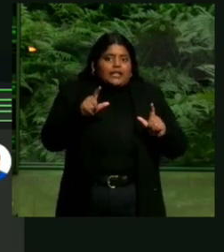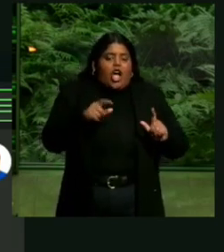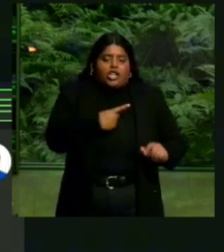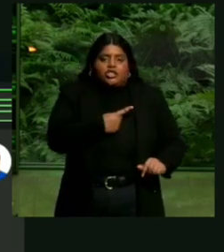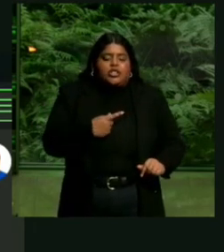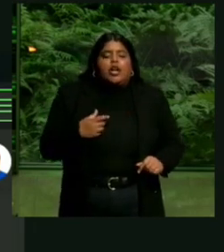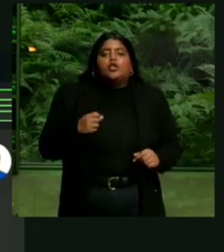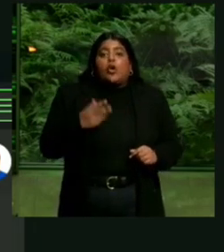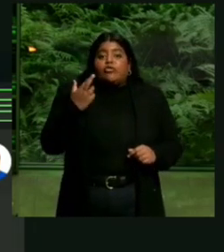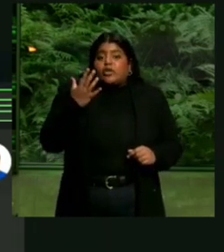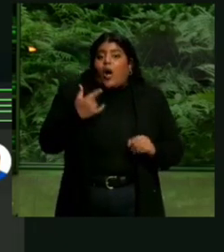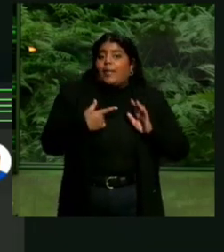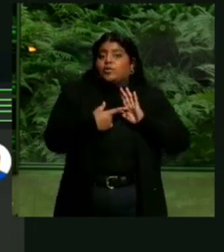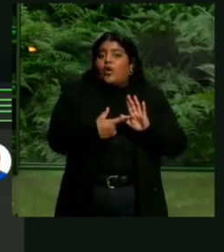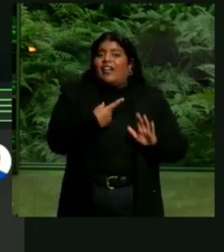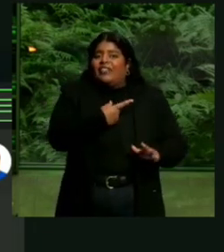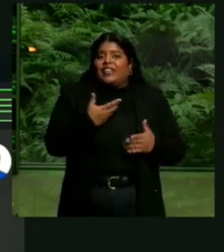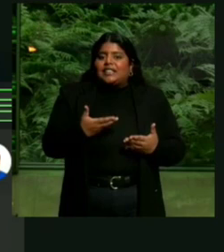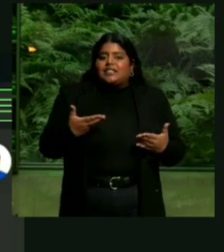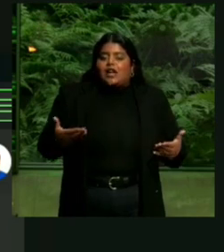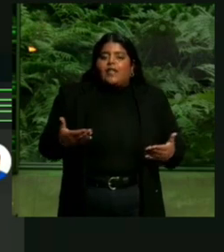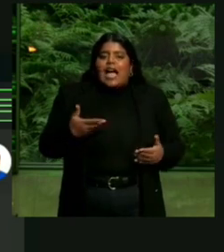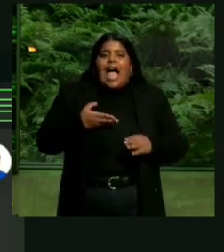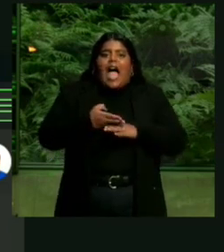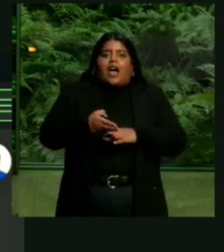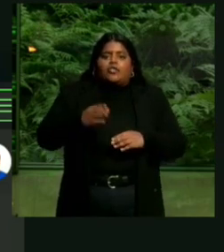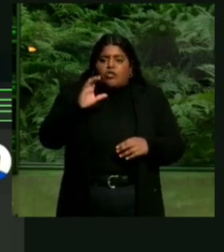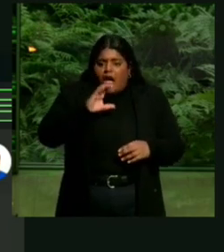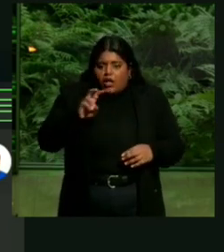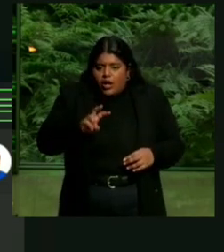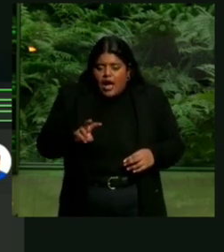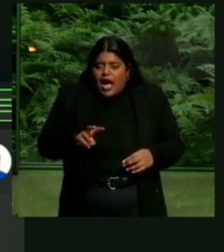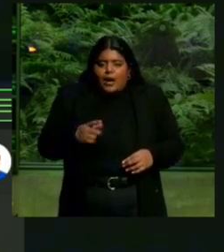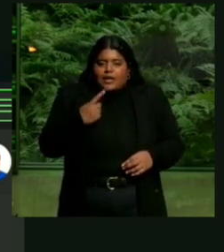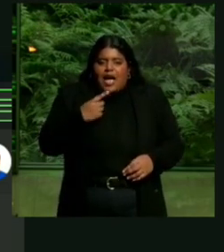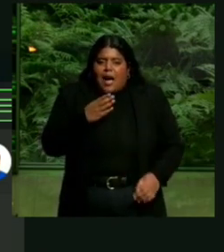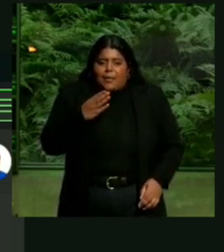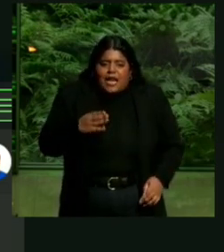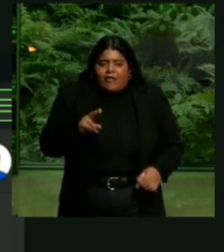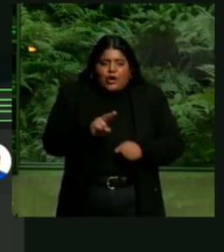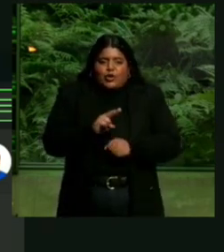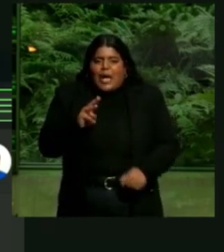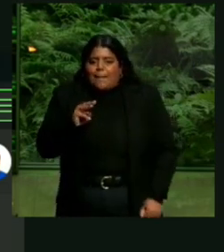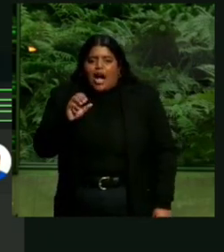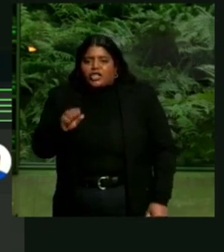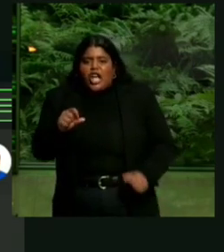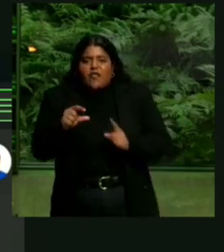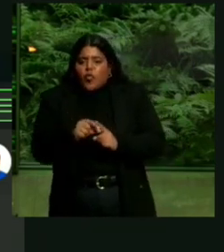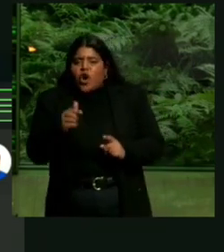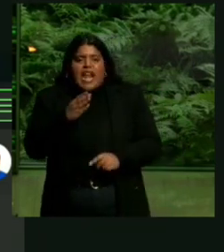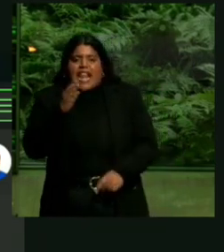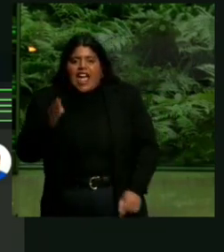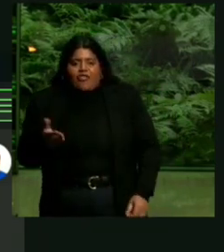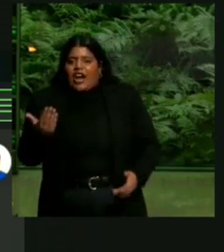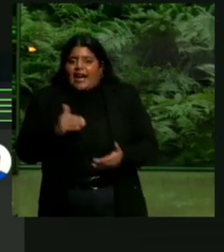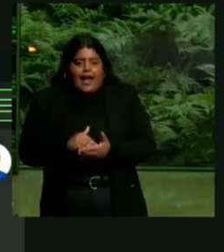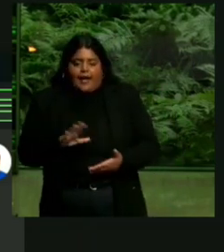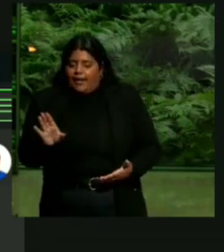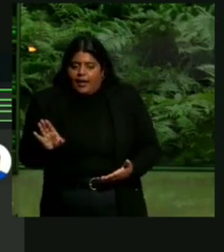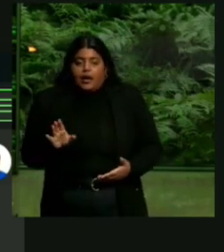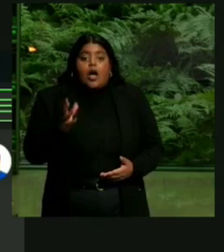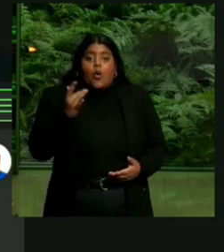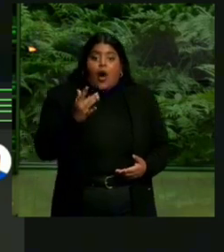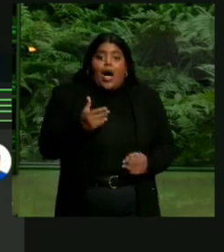is this stuff, after I looked at this, I'm never using Microsoft Word again. Before I jump into any kind